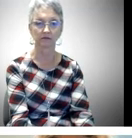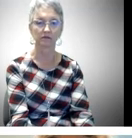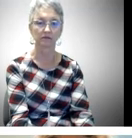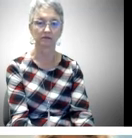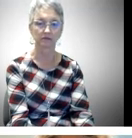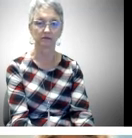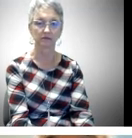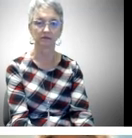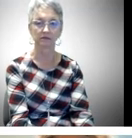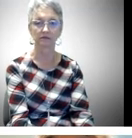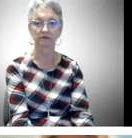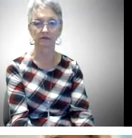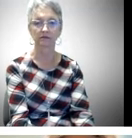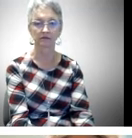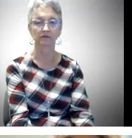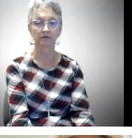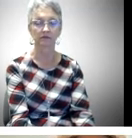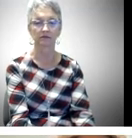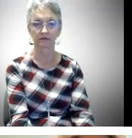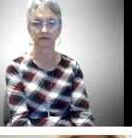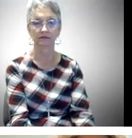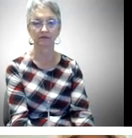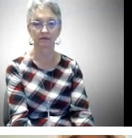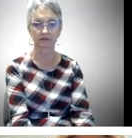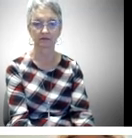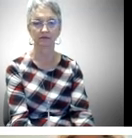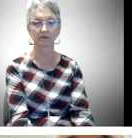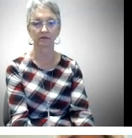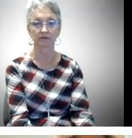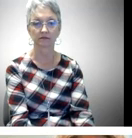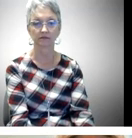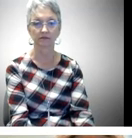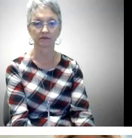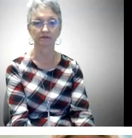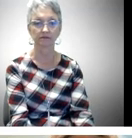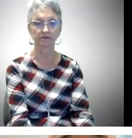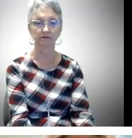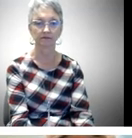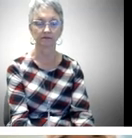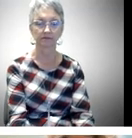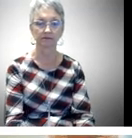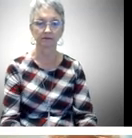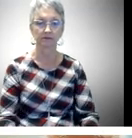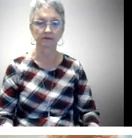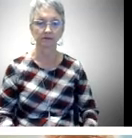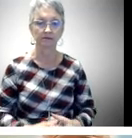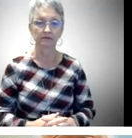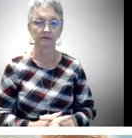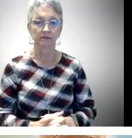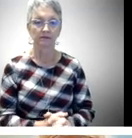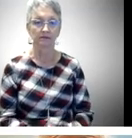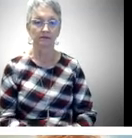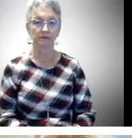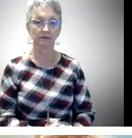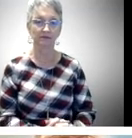supports and services, or an order saying this person has a right to move out of this institution. So I think part of the problem, we